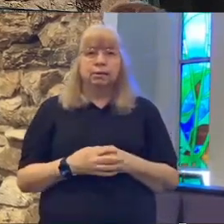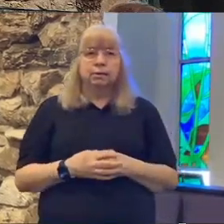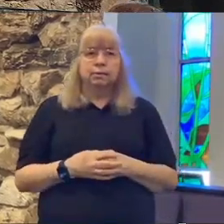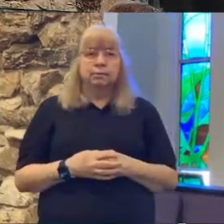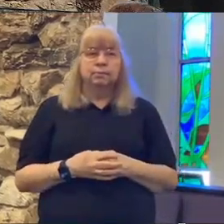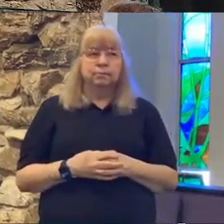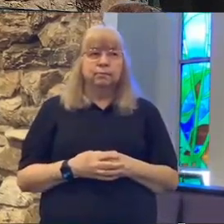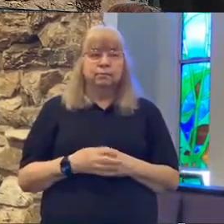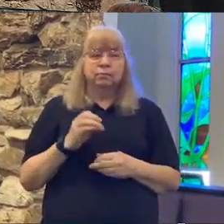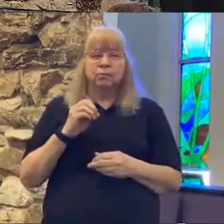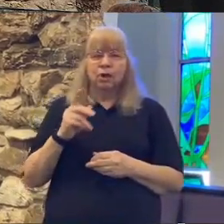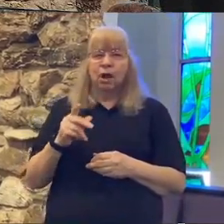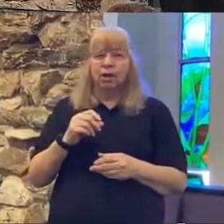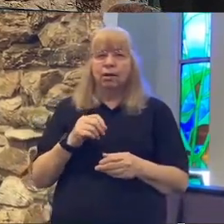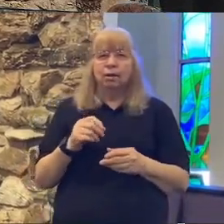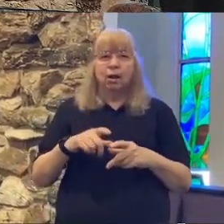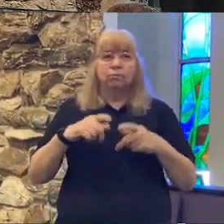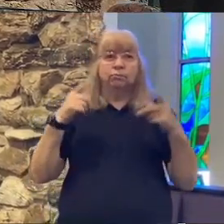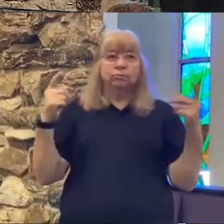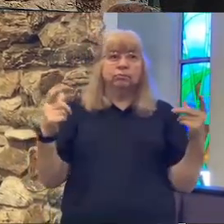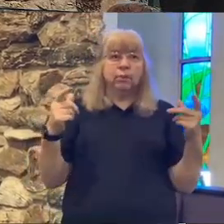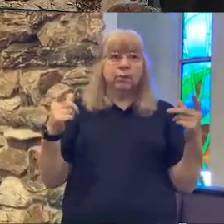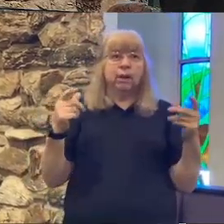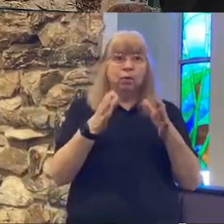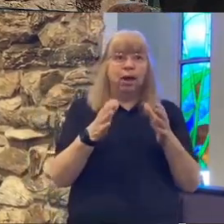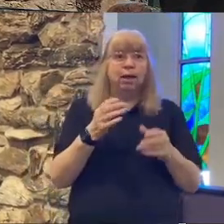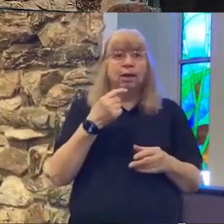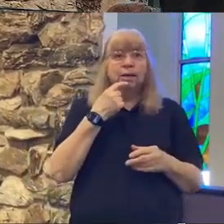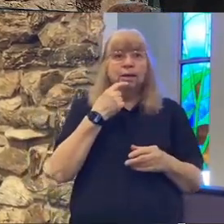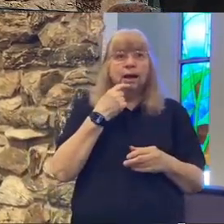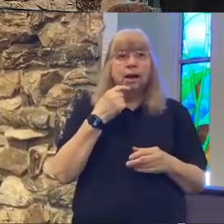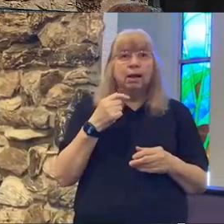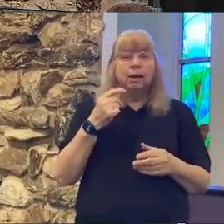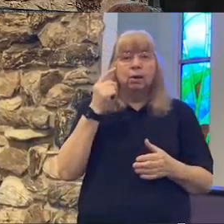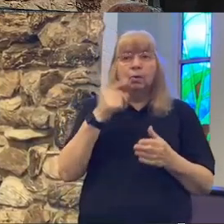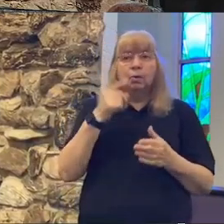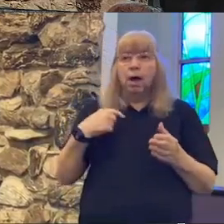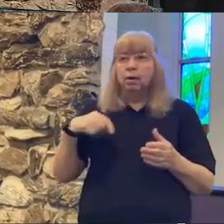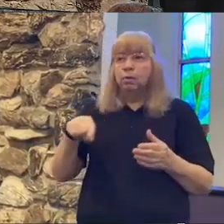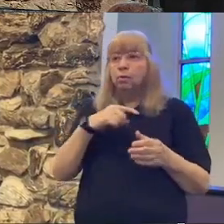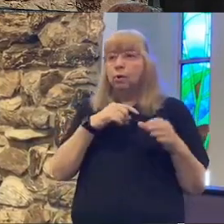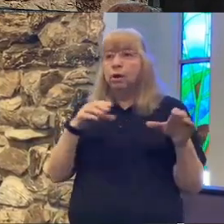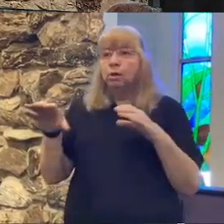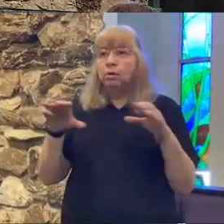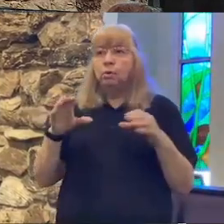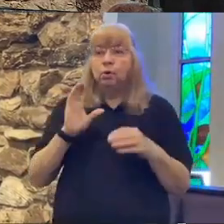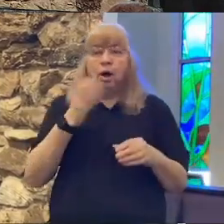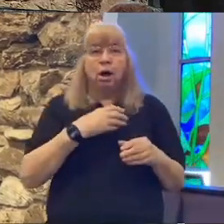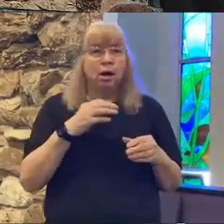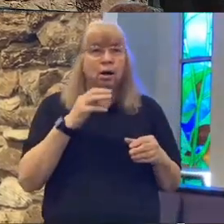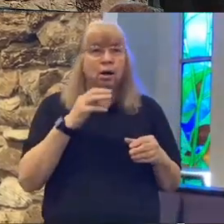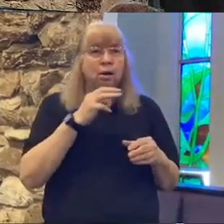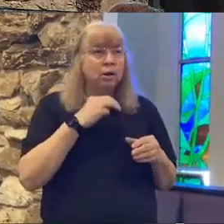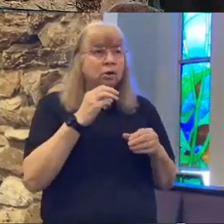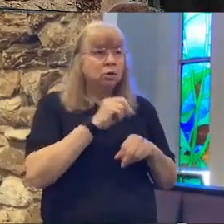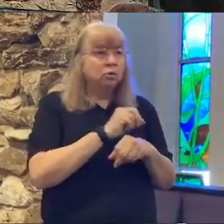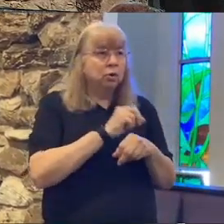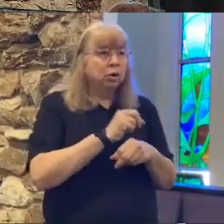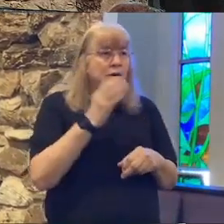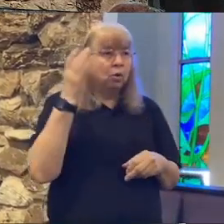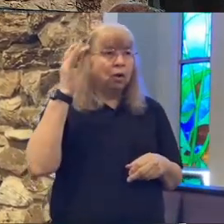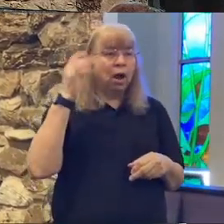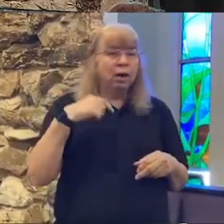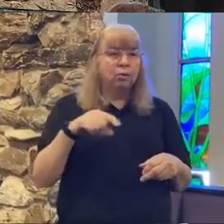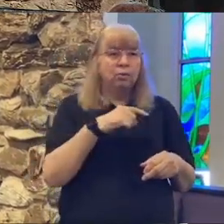Okay? It's a big way of saying what we do on mission work, why we exist, is to